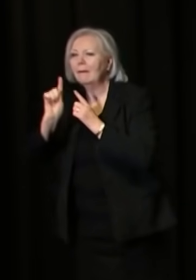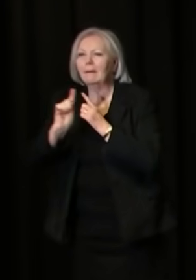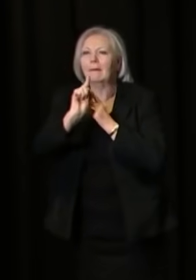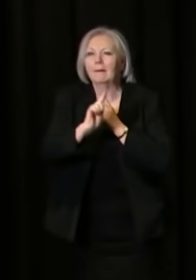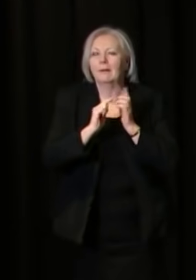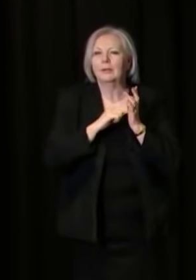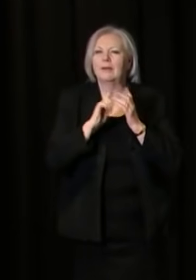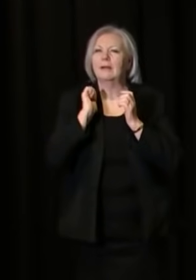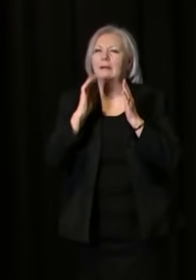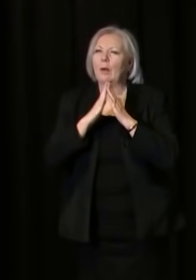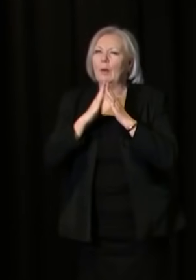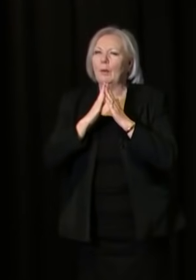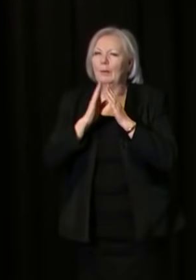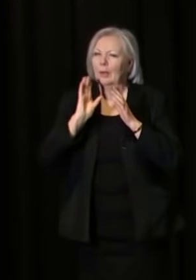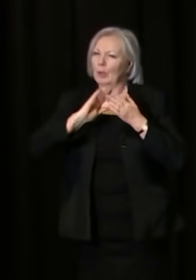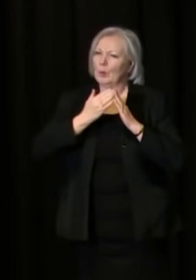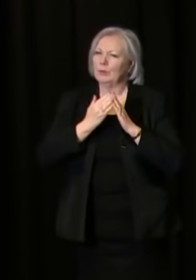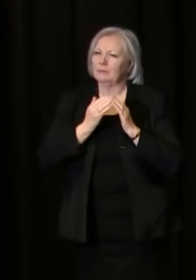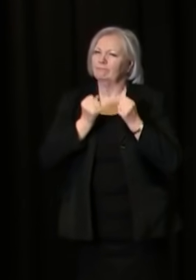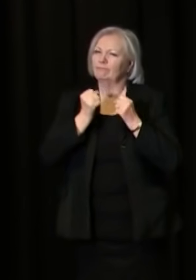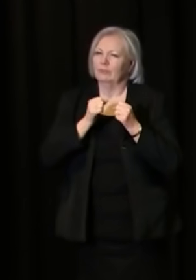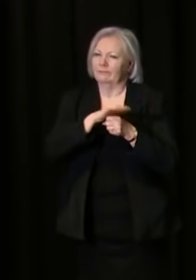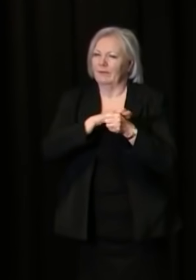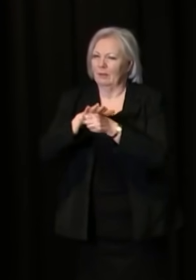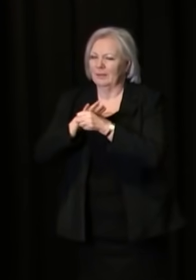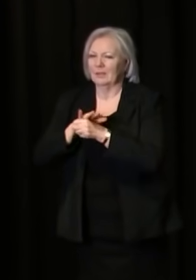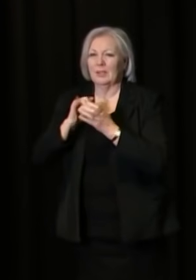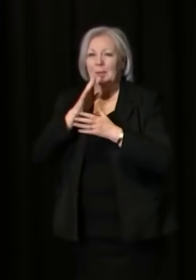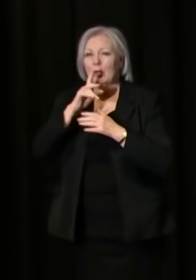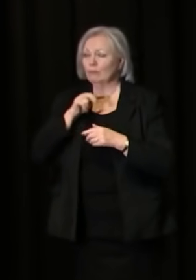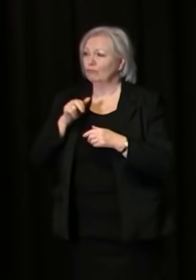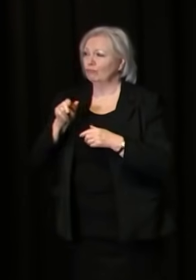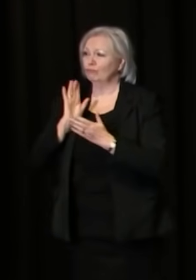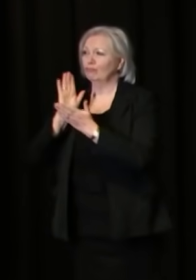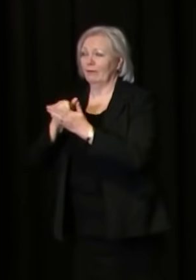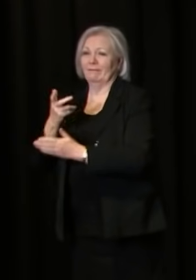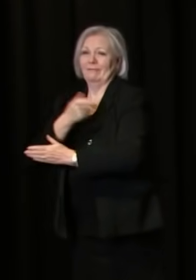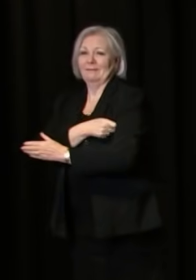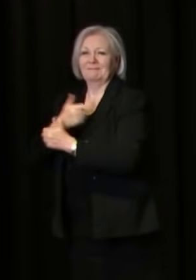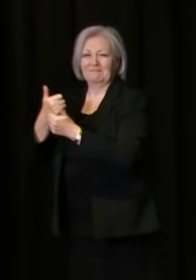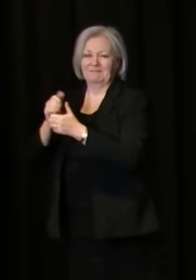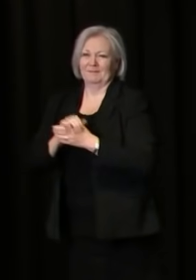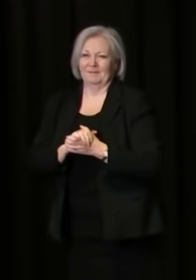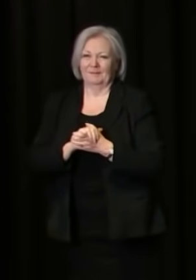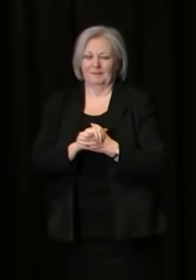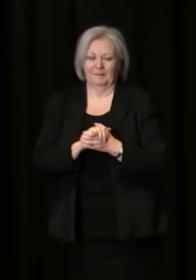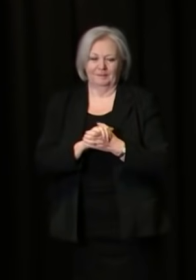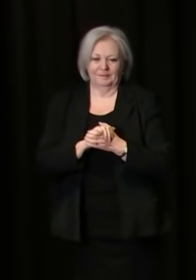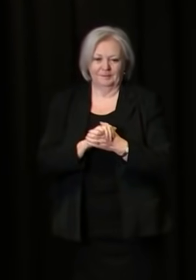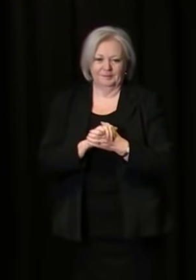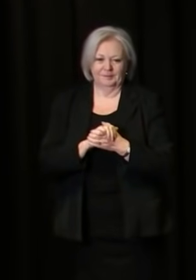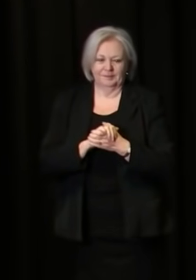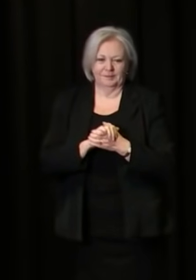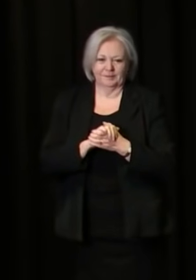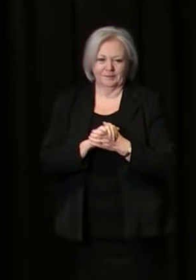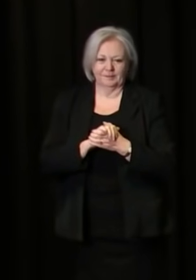big effort to get people vaccinated. You can just walk up and get vaccinated at any of the following